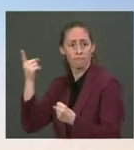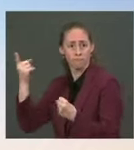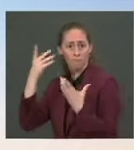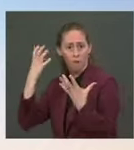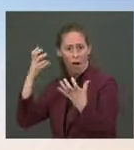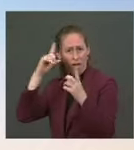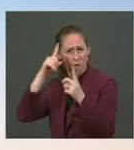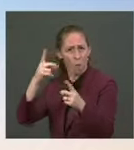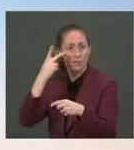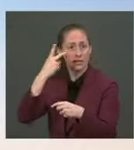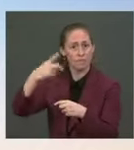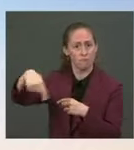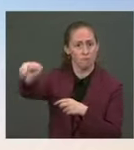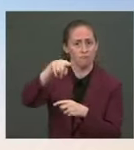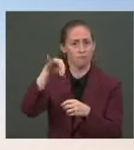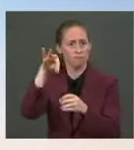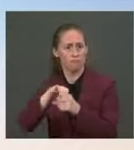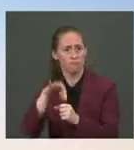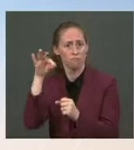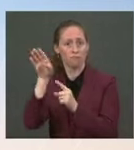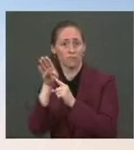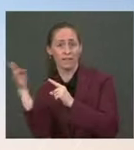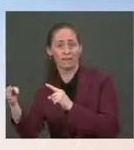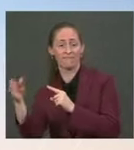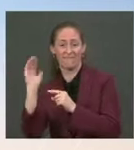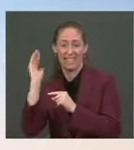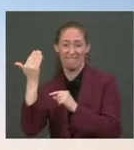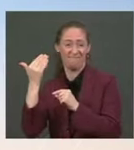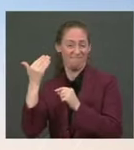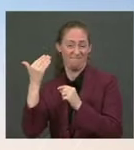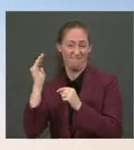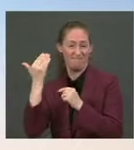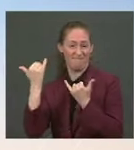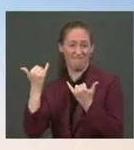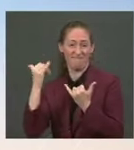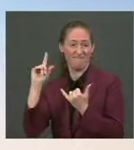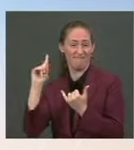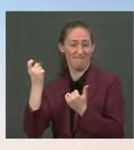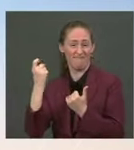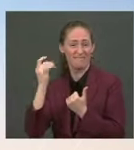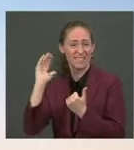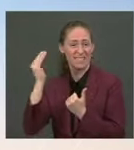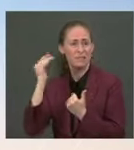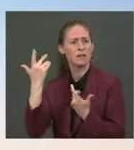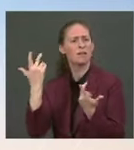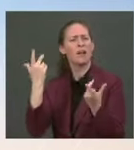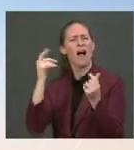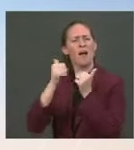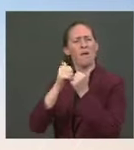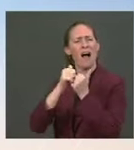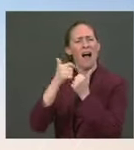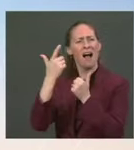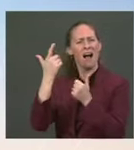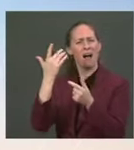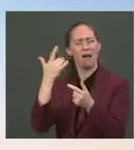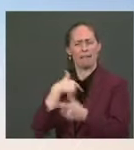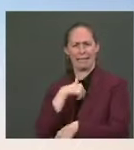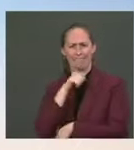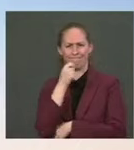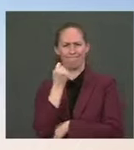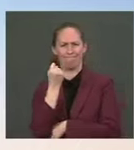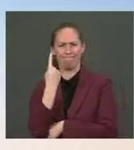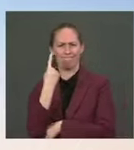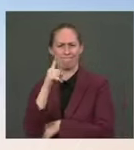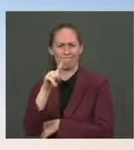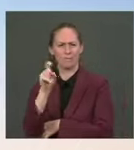not happening today, what sort of assurances can you offer progressives? I'm not sure I'm following your question. That progressives